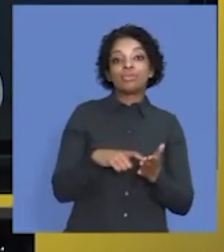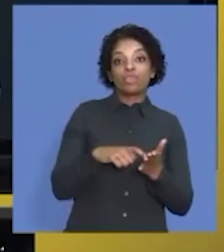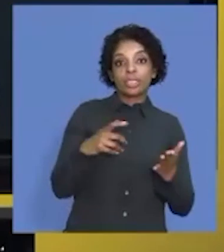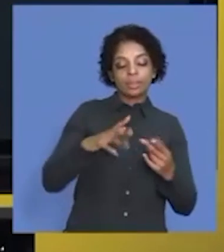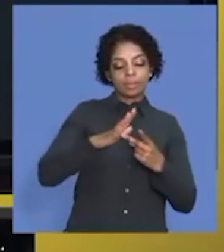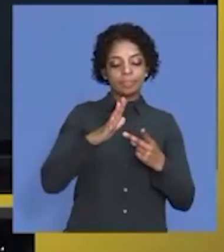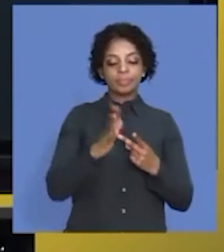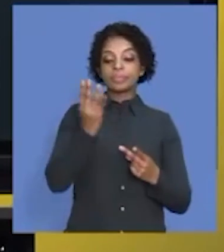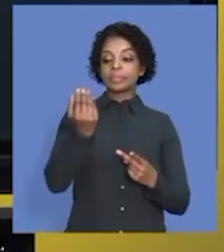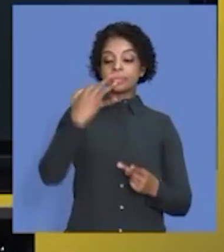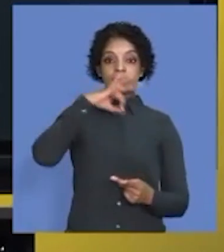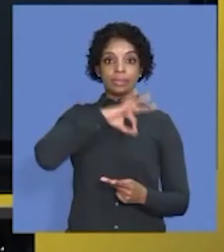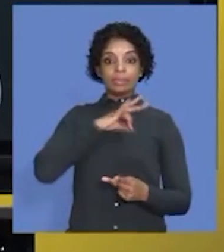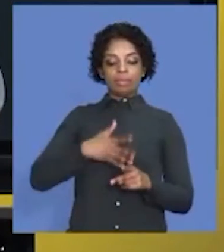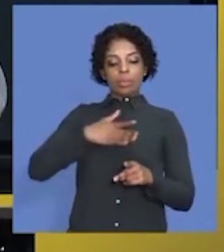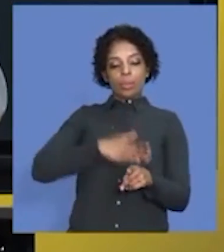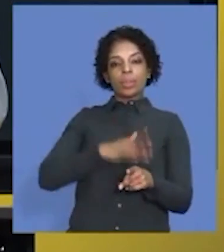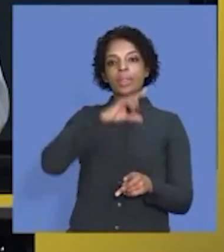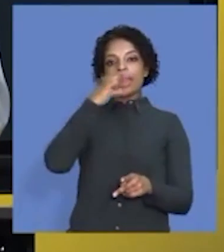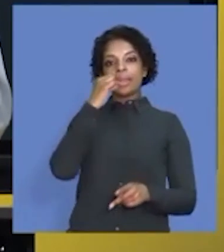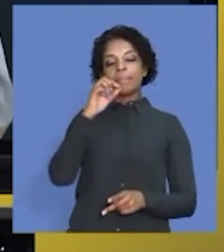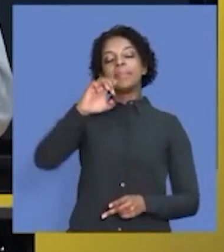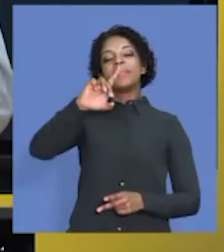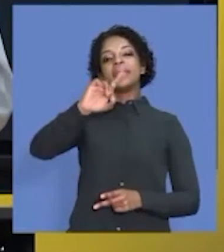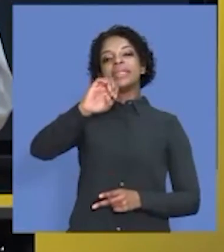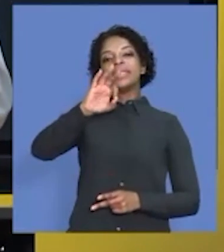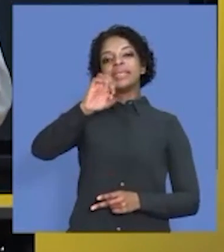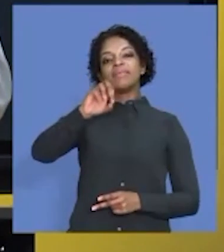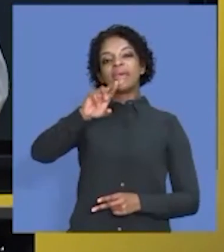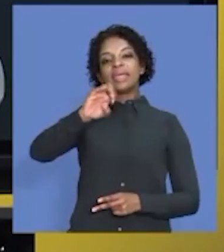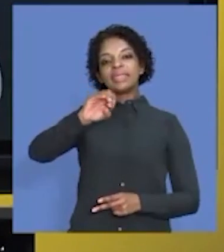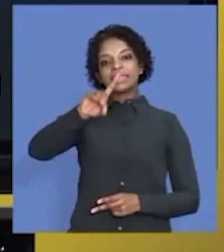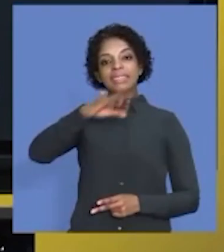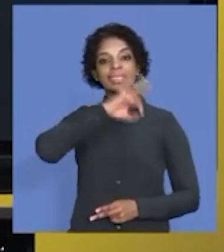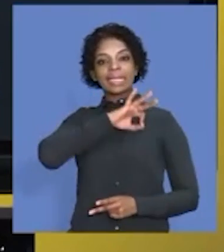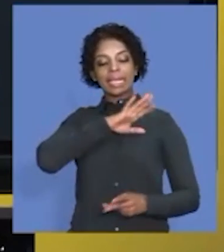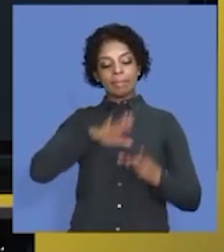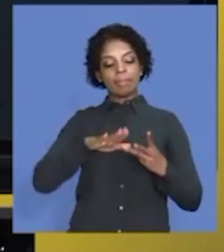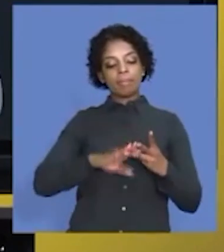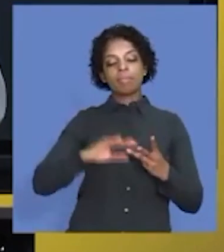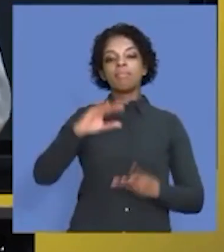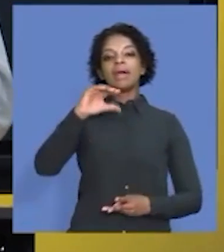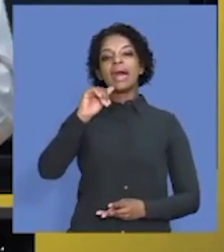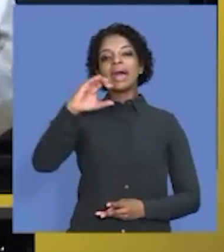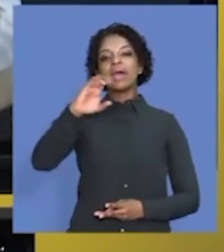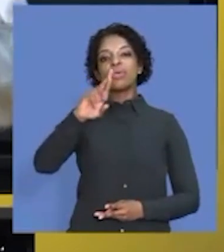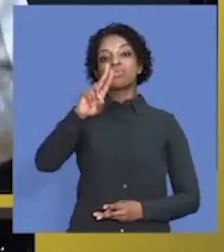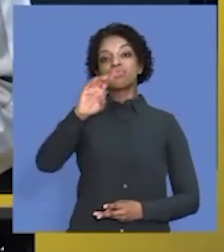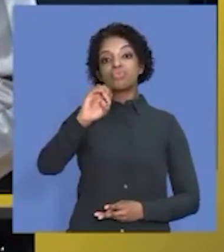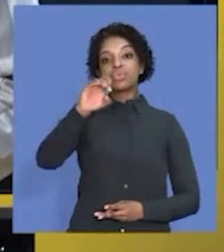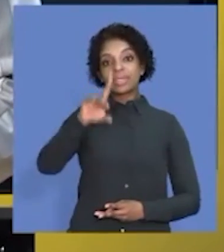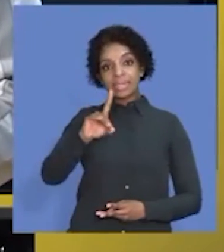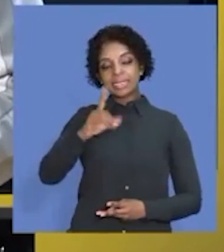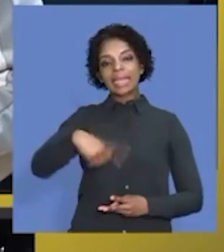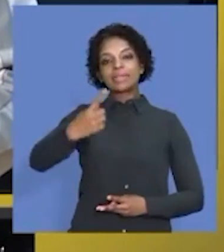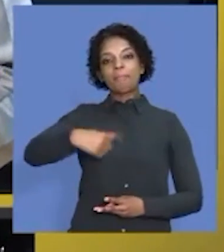spoken about income received in advance, also known as deferred income. We've spoken about accrued expenses. We've also